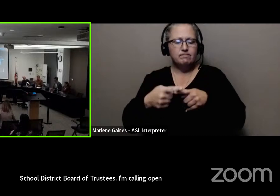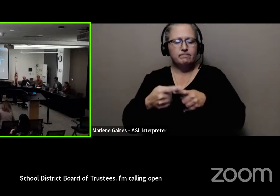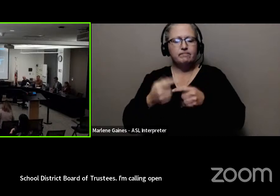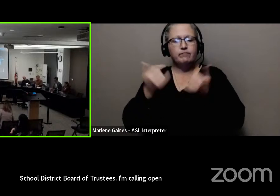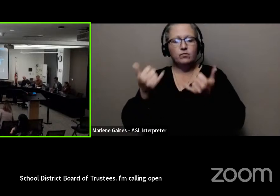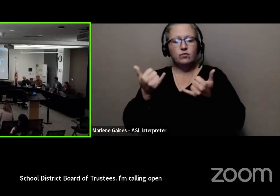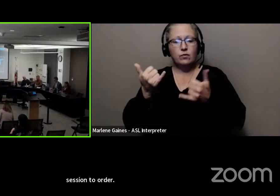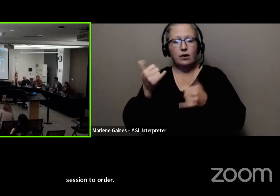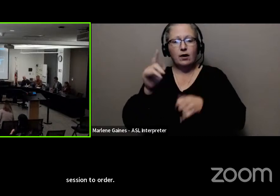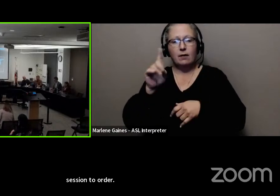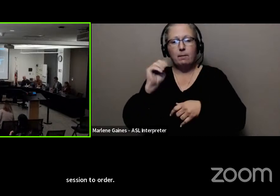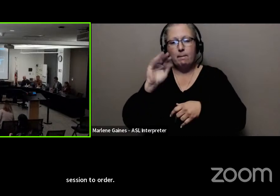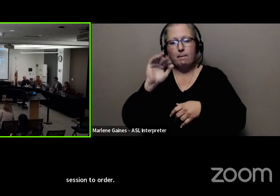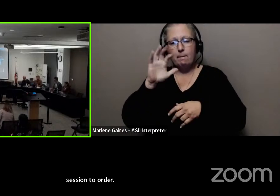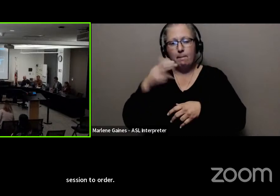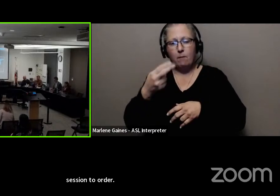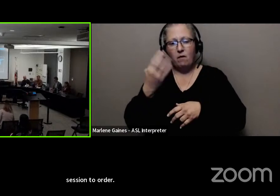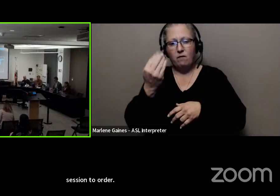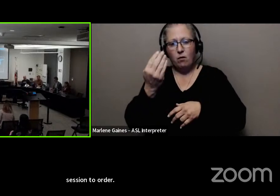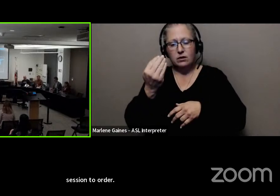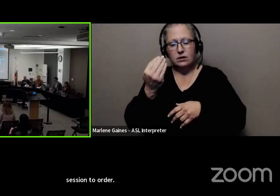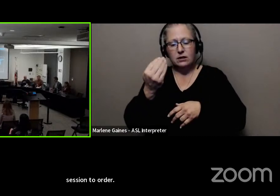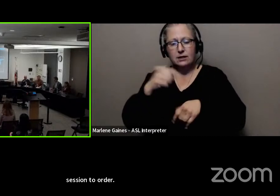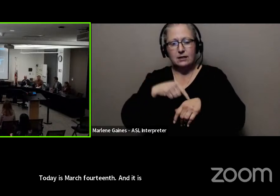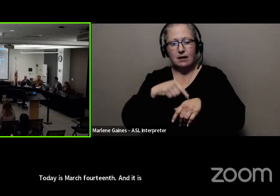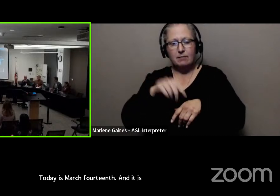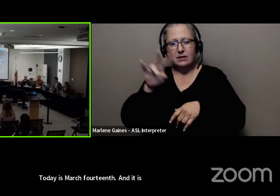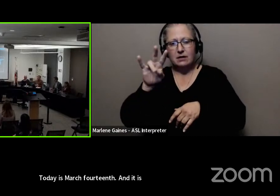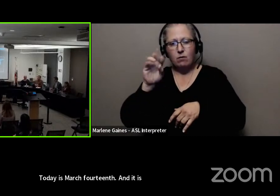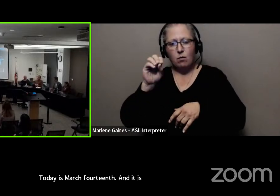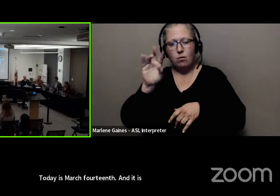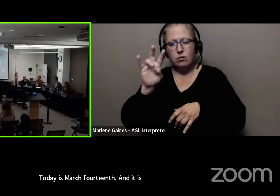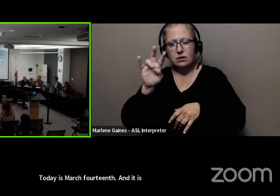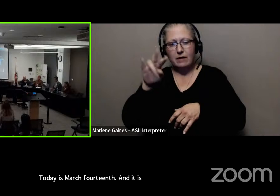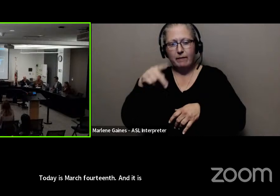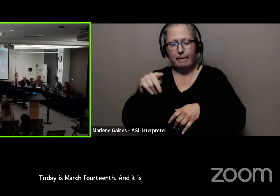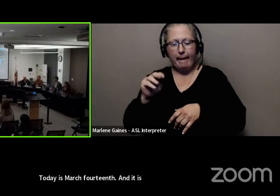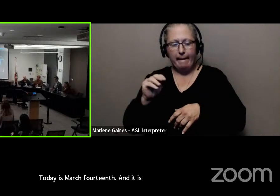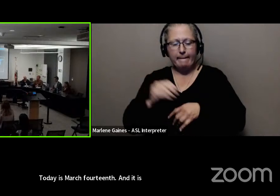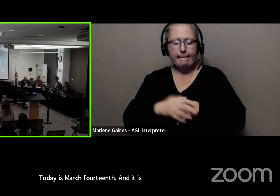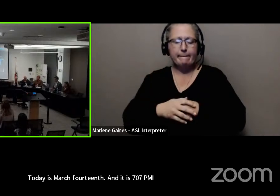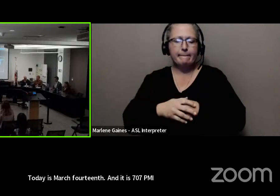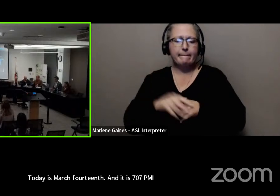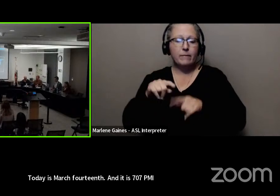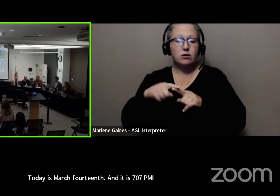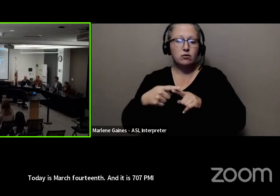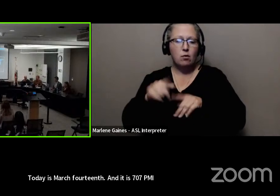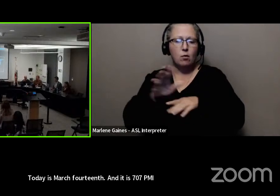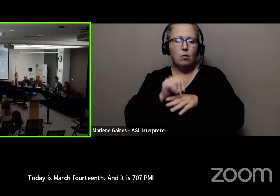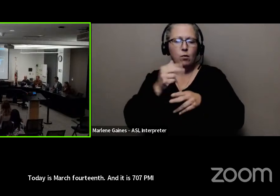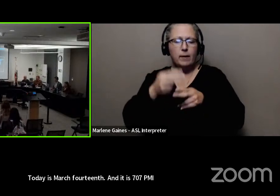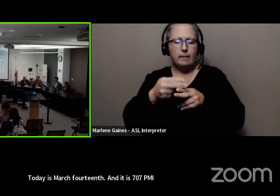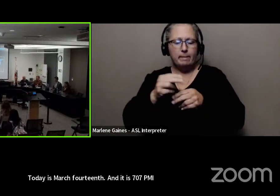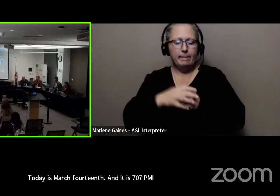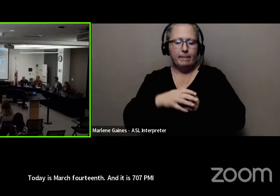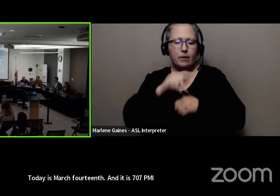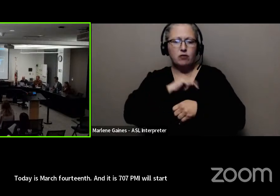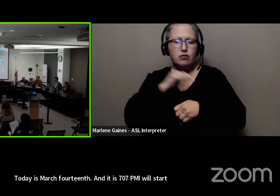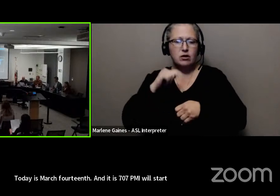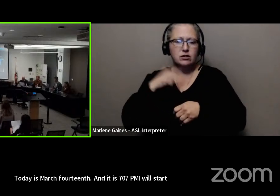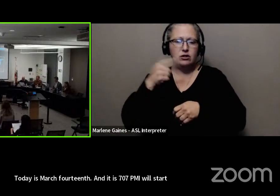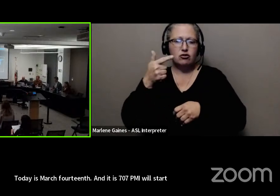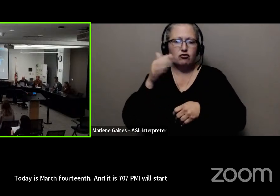Today is March 14th, and it is 7:07 p.m. I will start with a roll call. Trustee